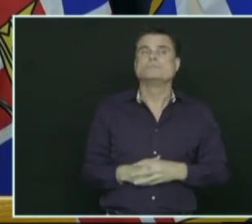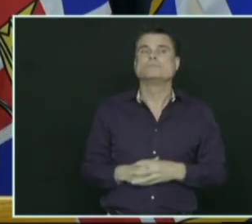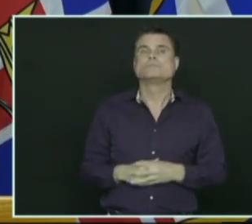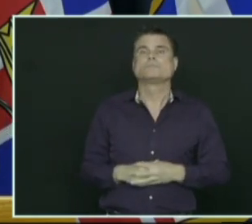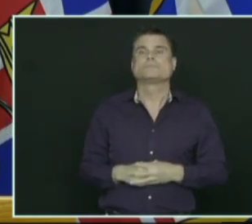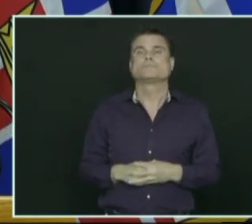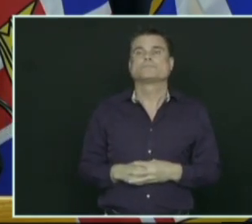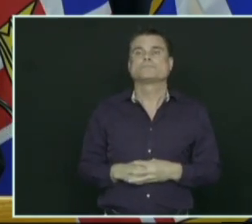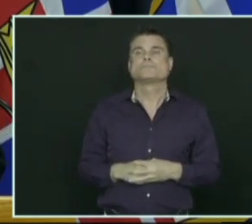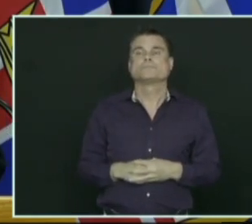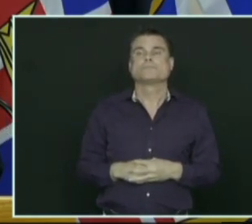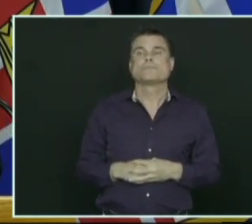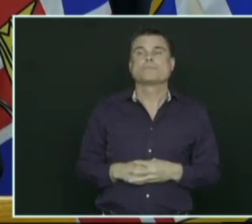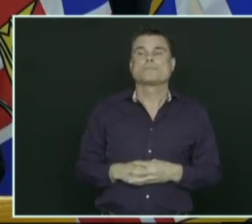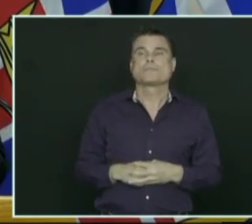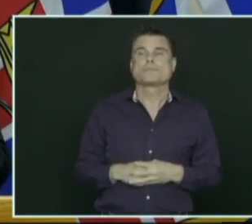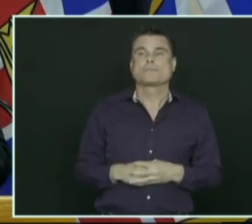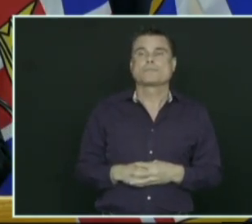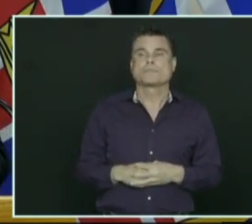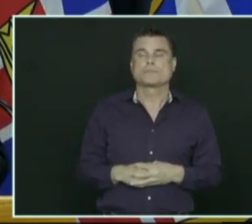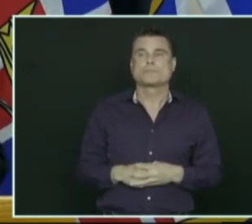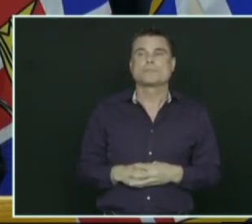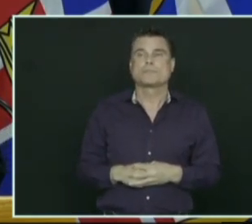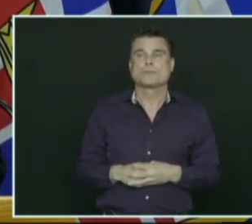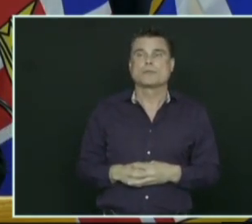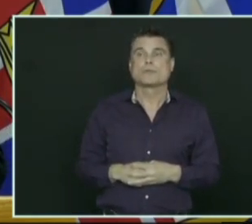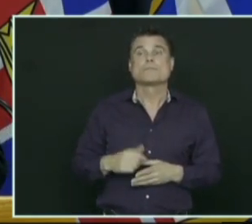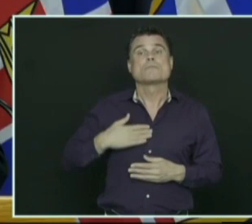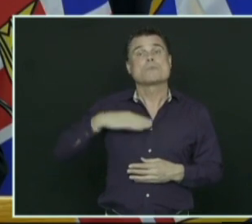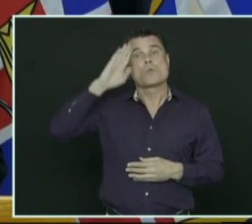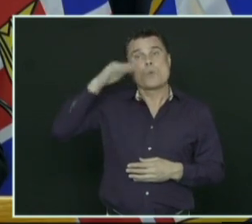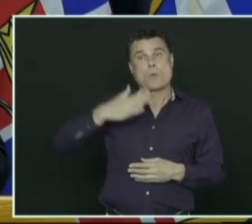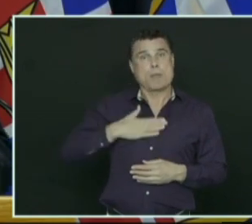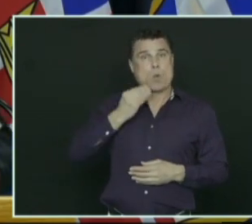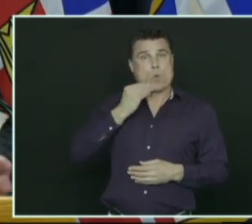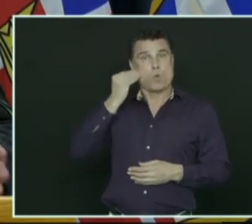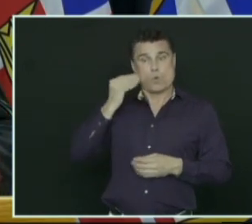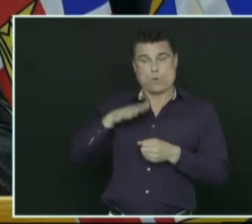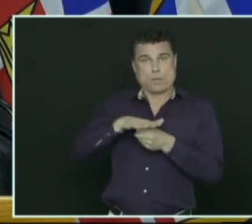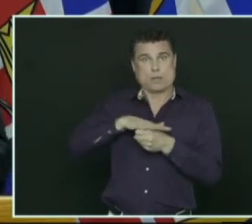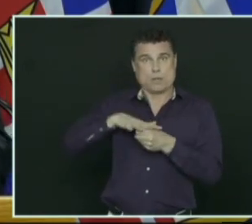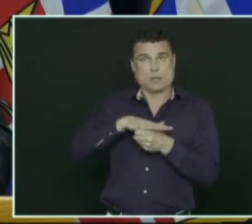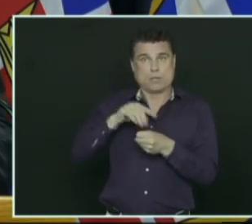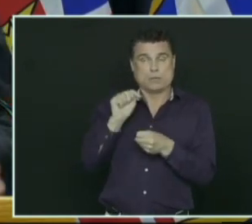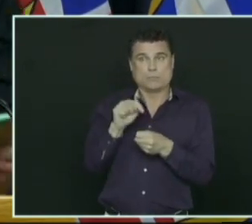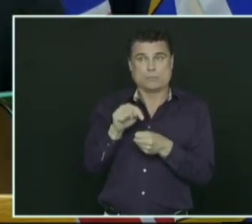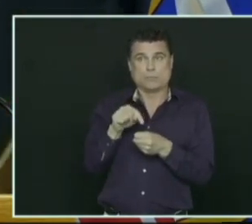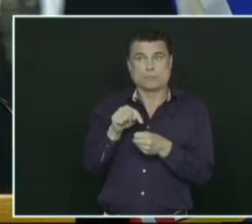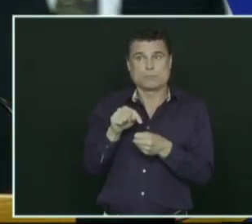rules. Follow the rules, flatten the curve. And with that, we're happy to take your questions.